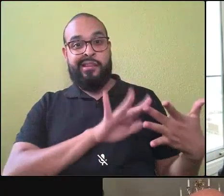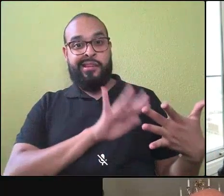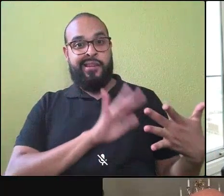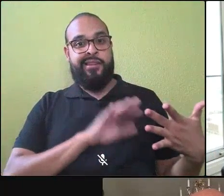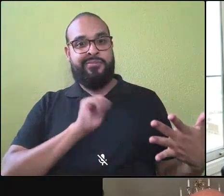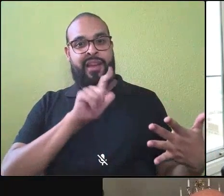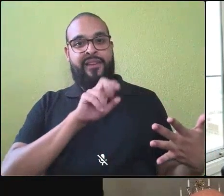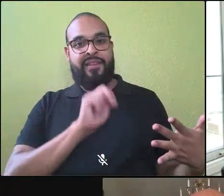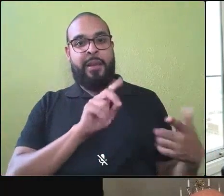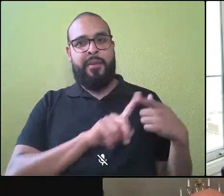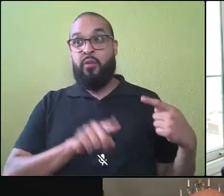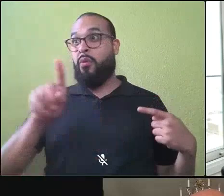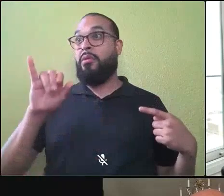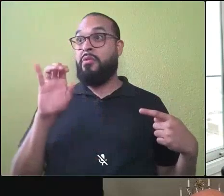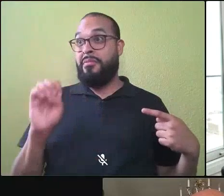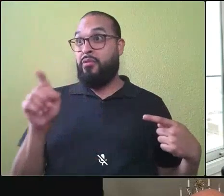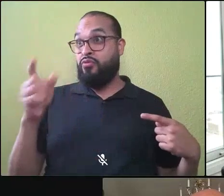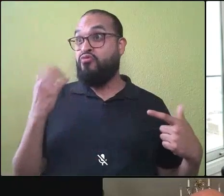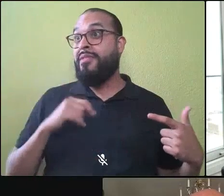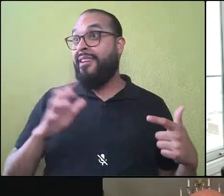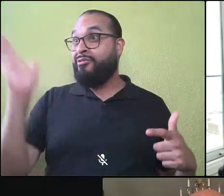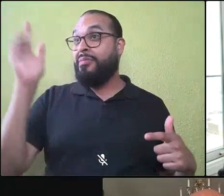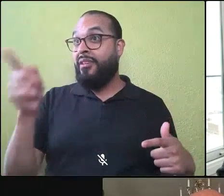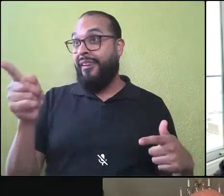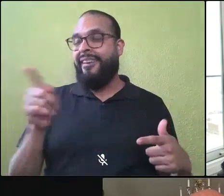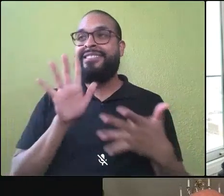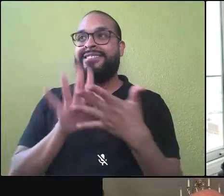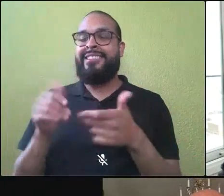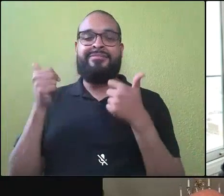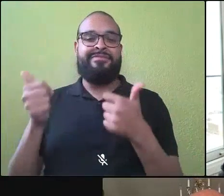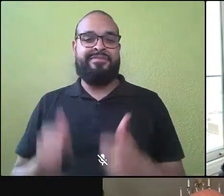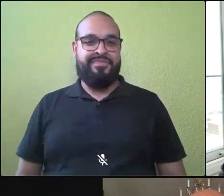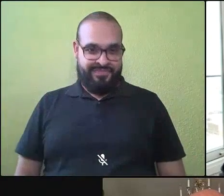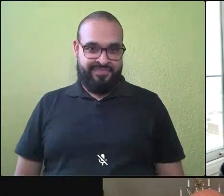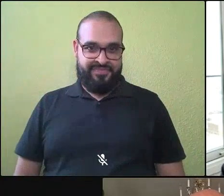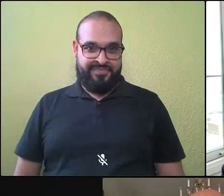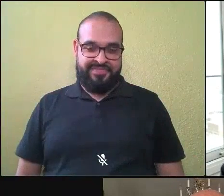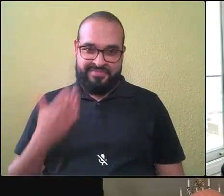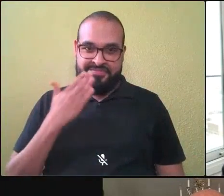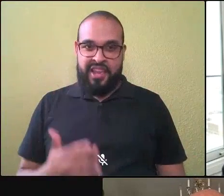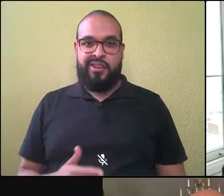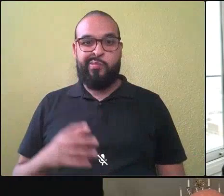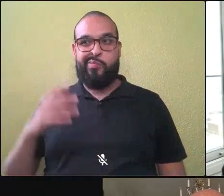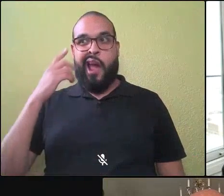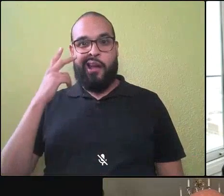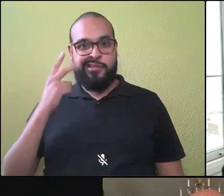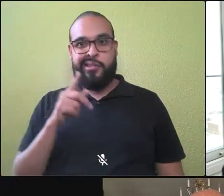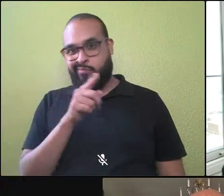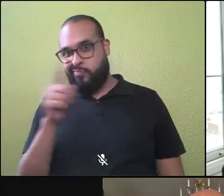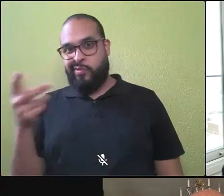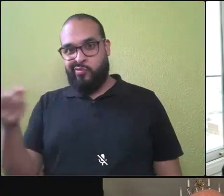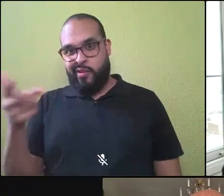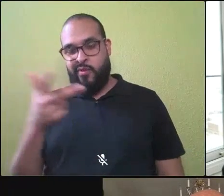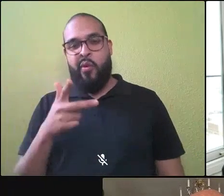But I see y'all, and Phil, I'm on the list, the email list. I see the emails, and so I appreciate